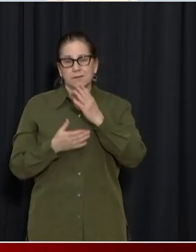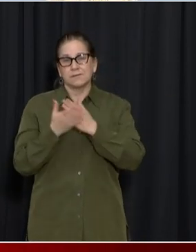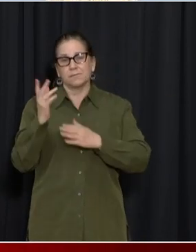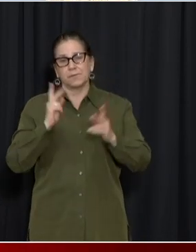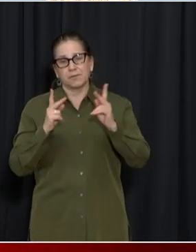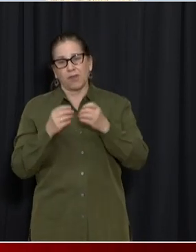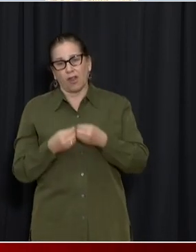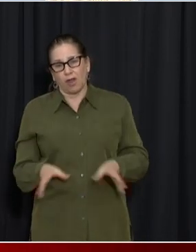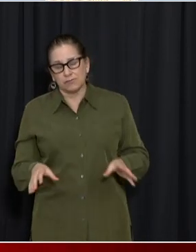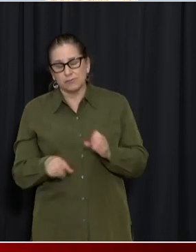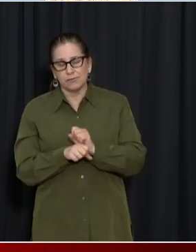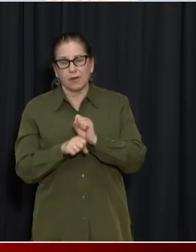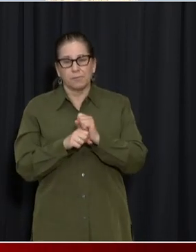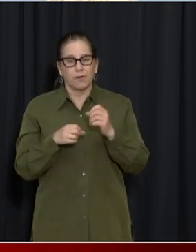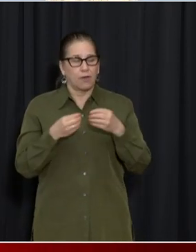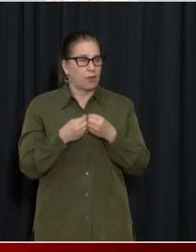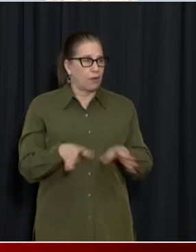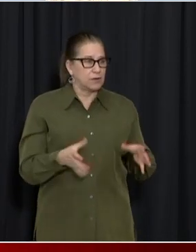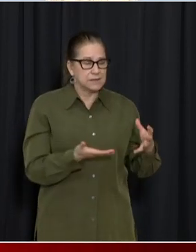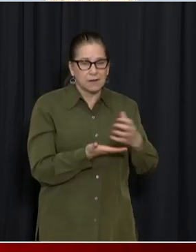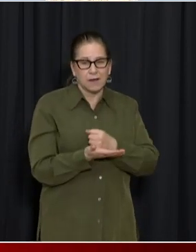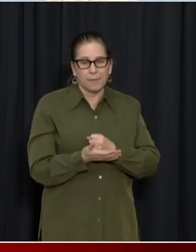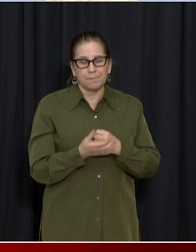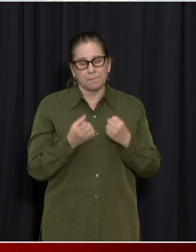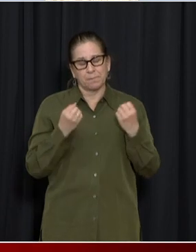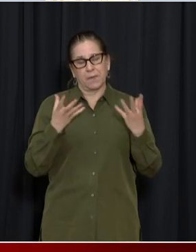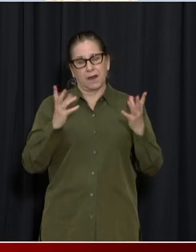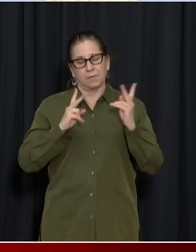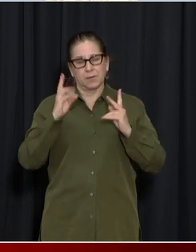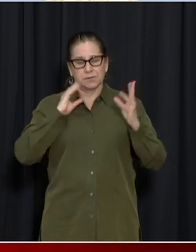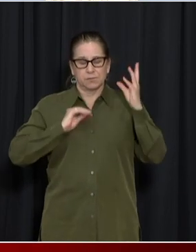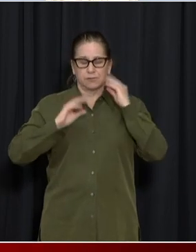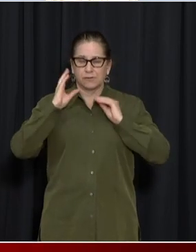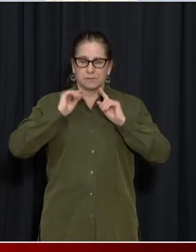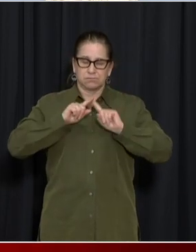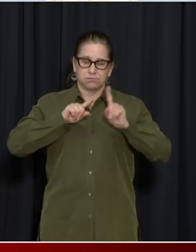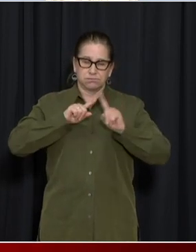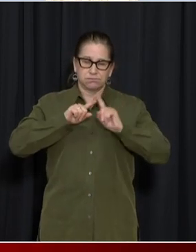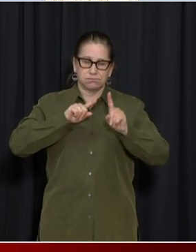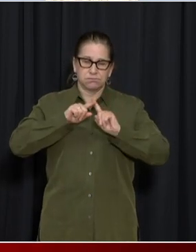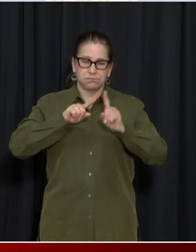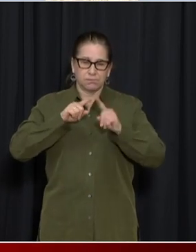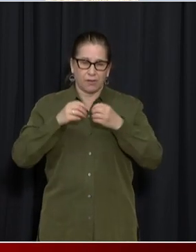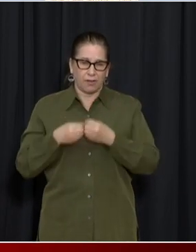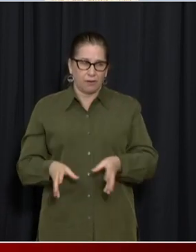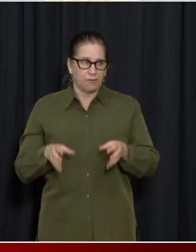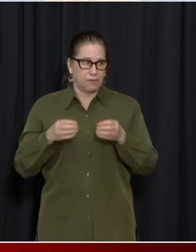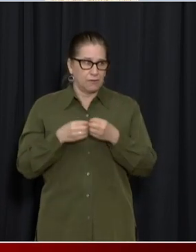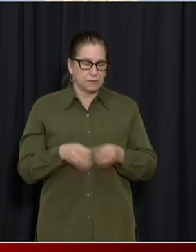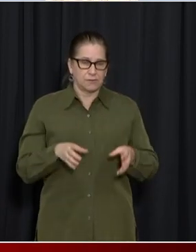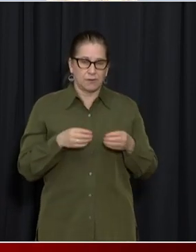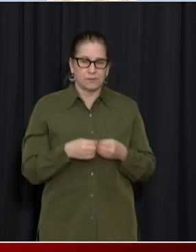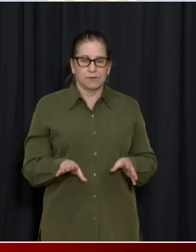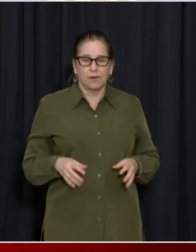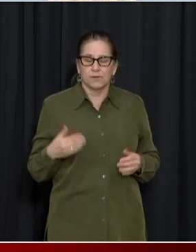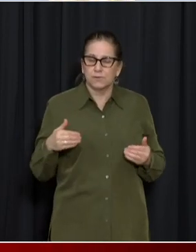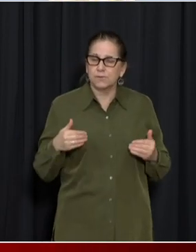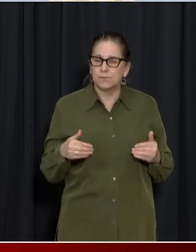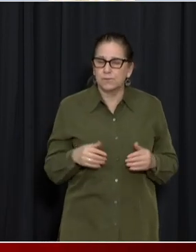or their business. And so the work that we do here today and the recommendations that we consider are